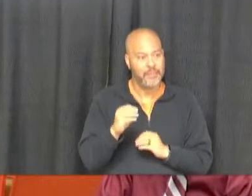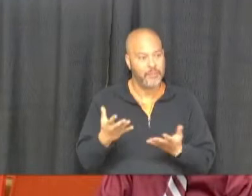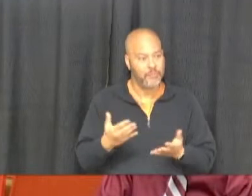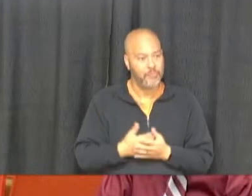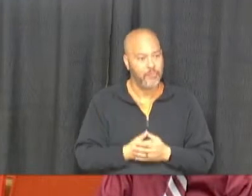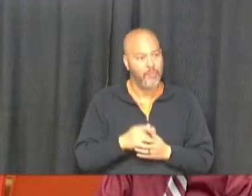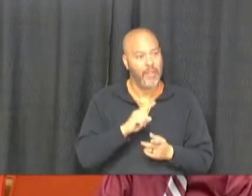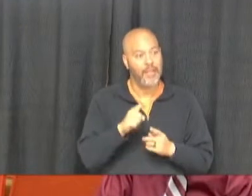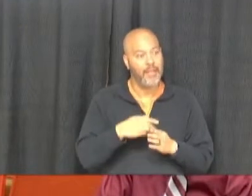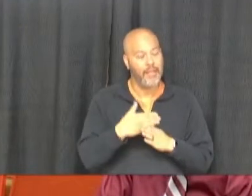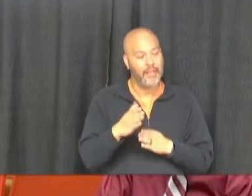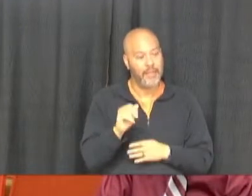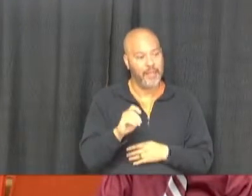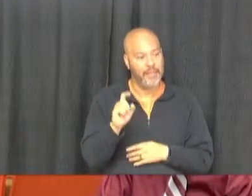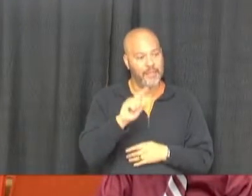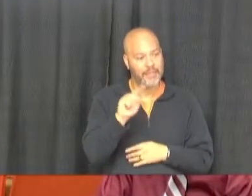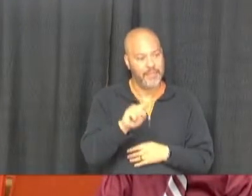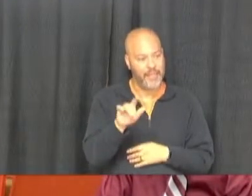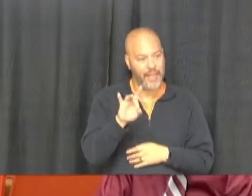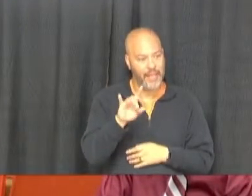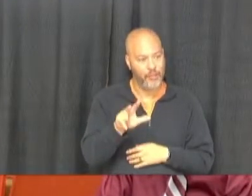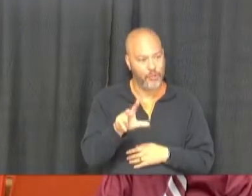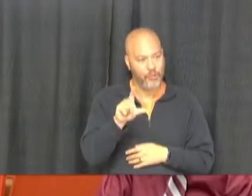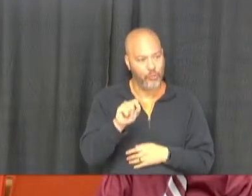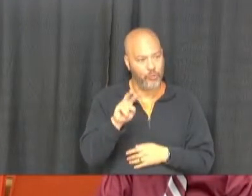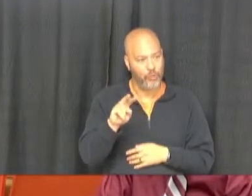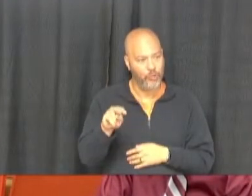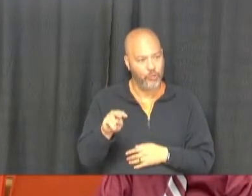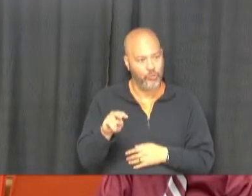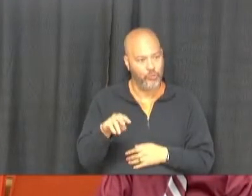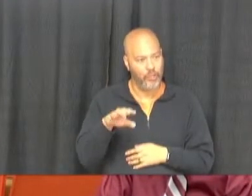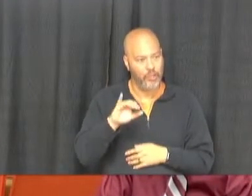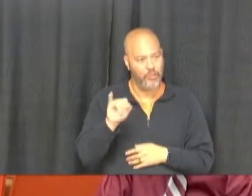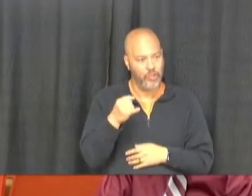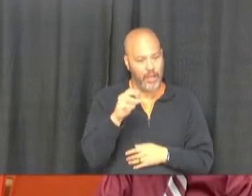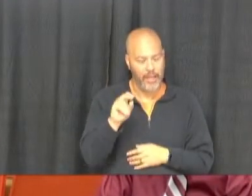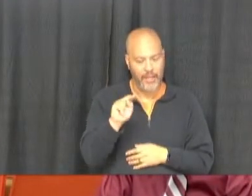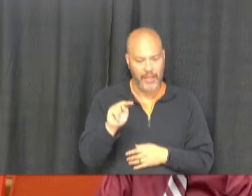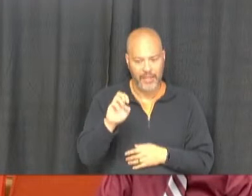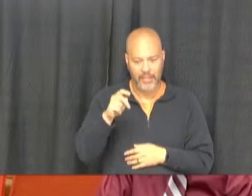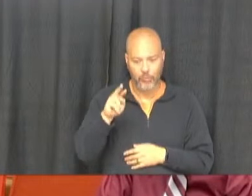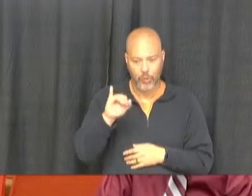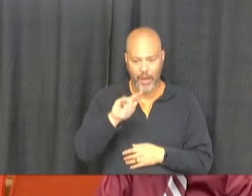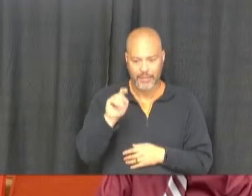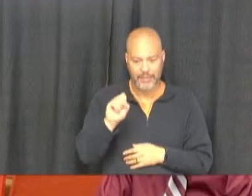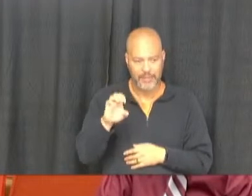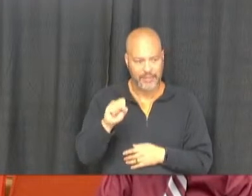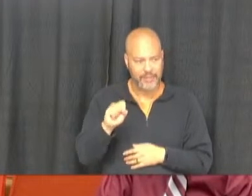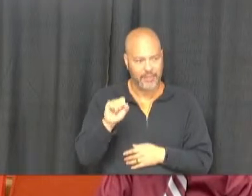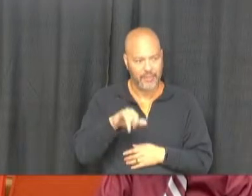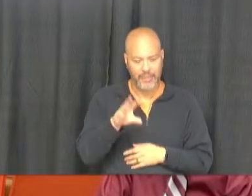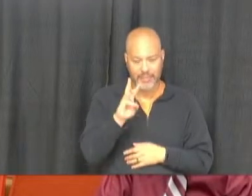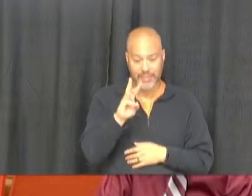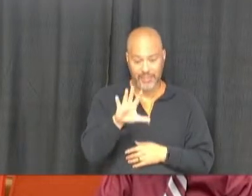sir. Next case up, Z 83 2022, application of J&N Enterprises. This